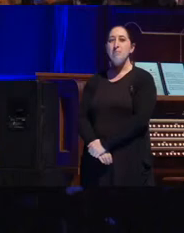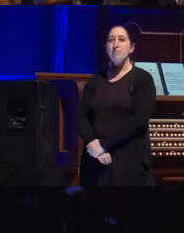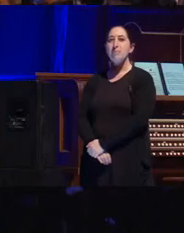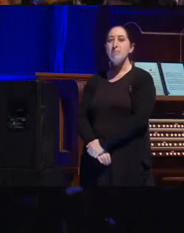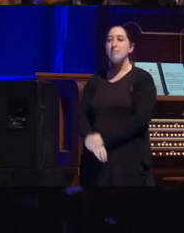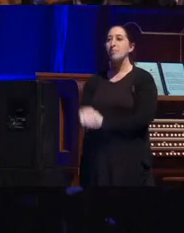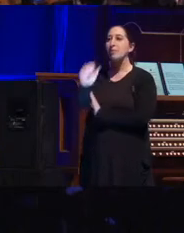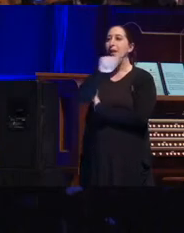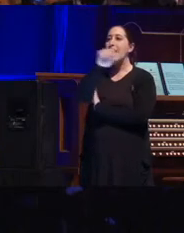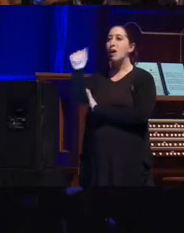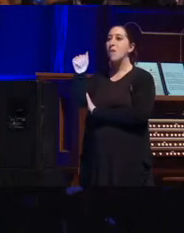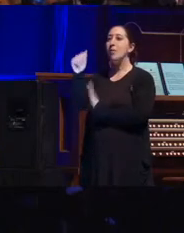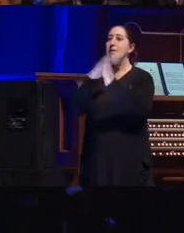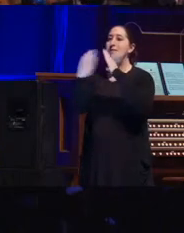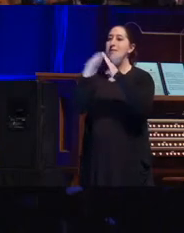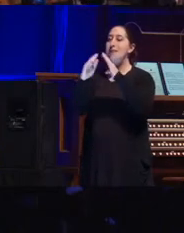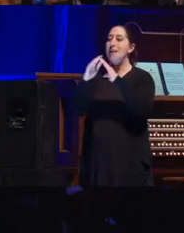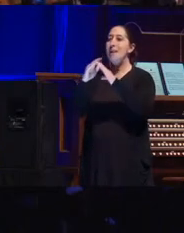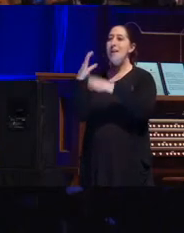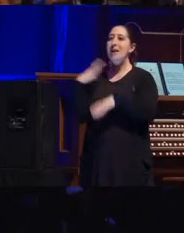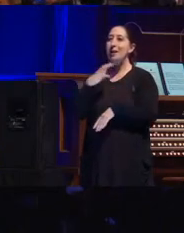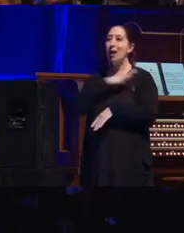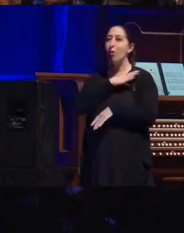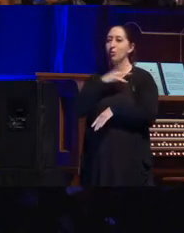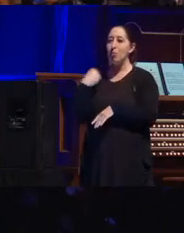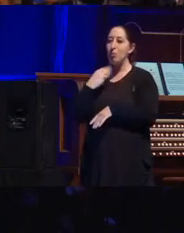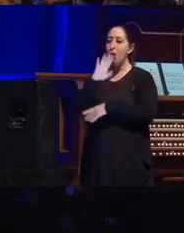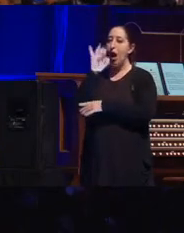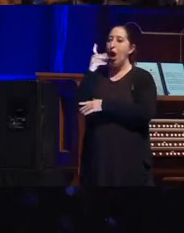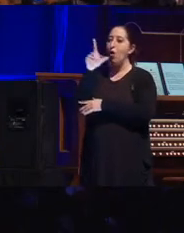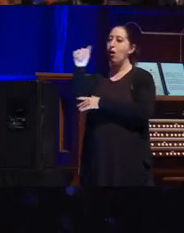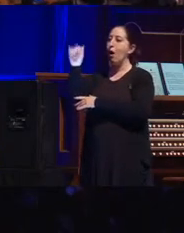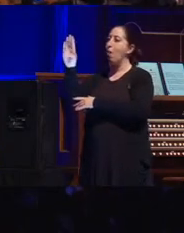Ann Arbor City Council Member Erica Briggs,